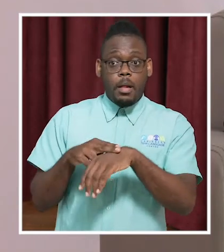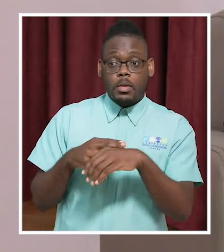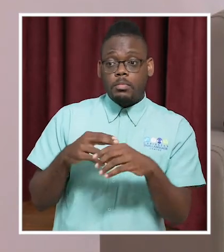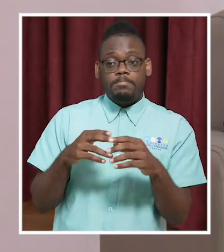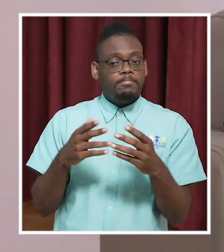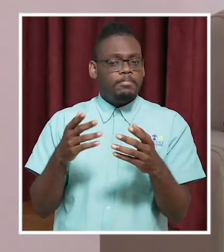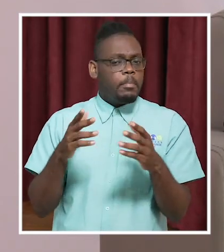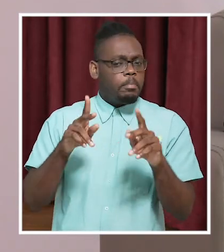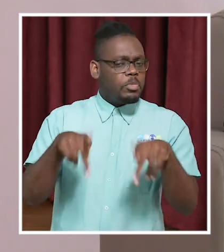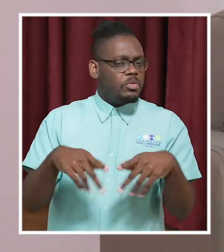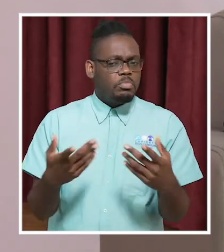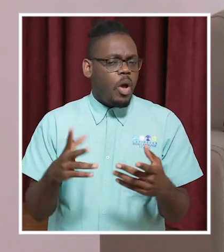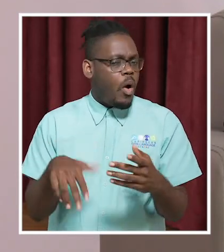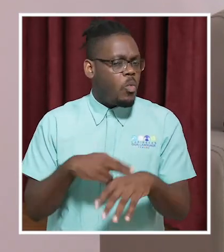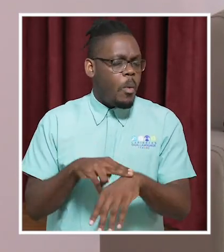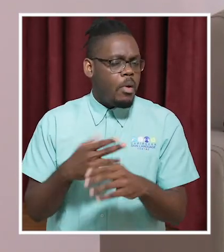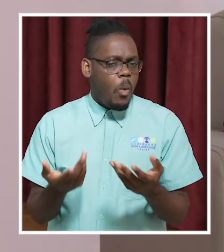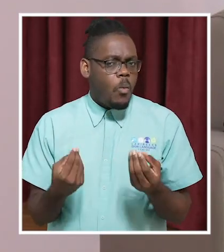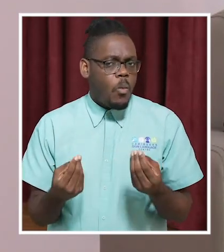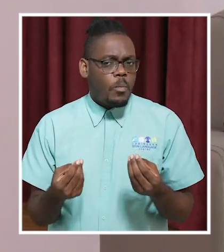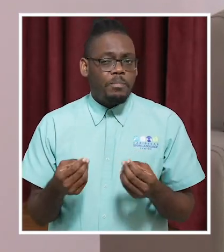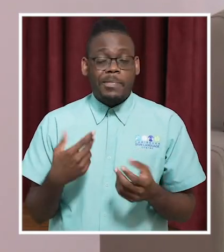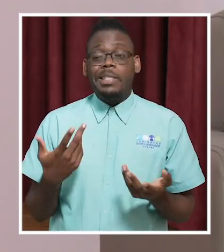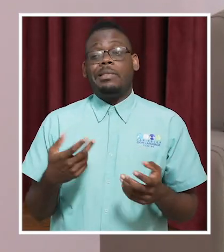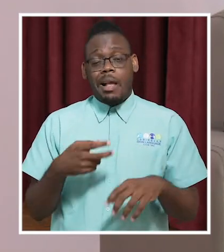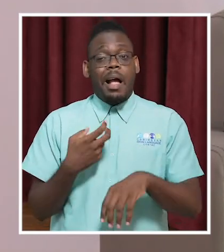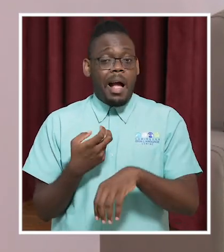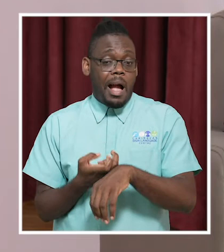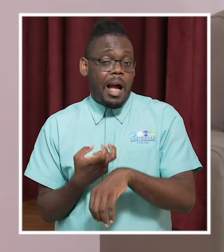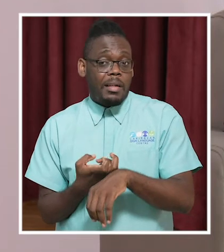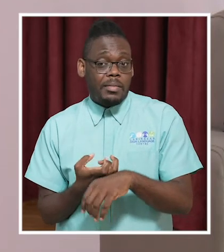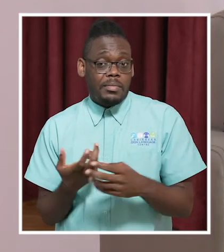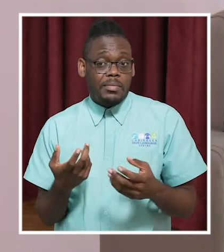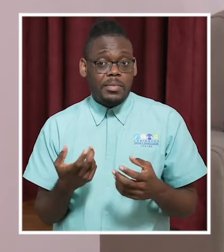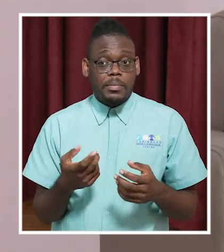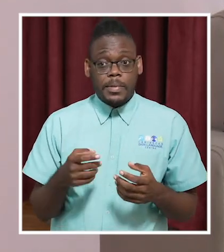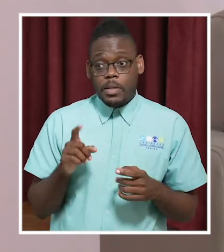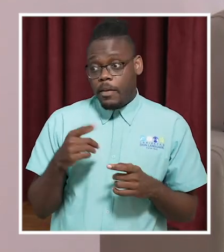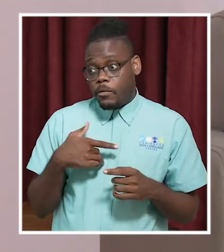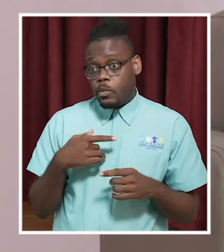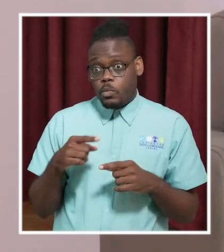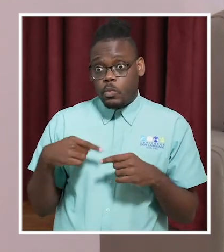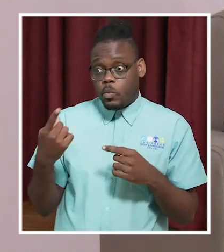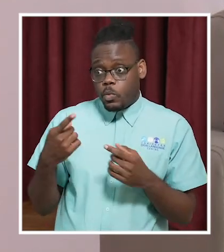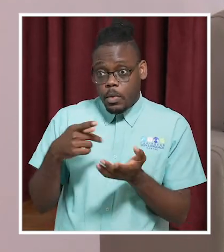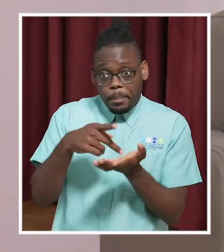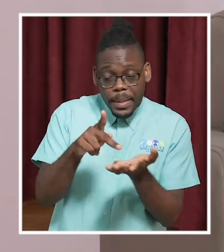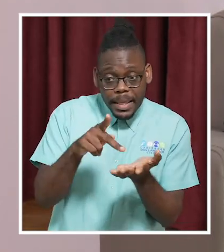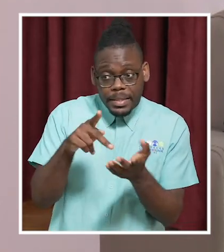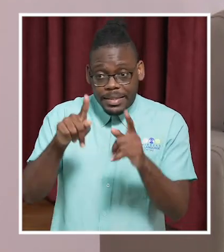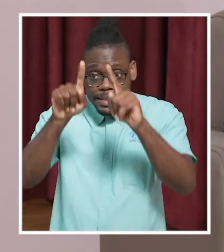is difficult first to have a diagnosis done. I believe is about $5,000 you start